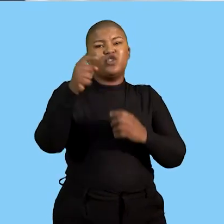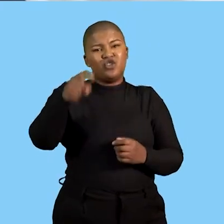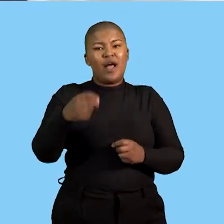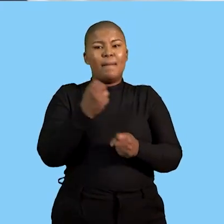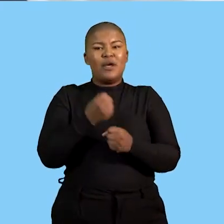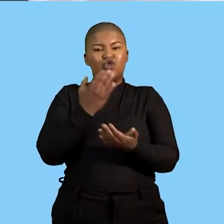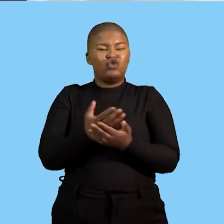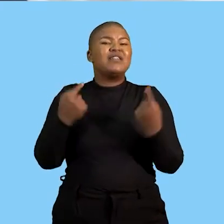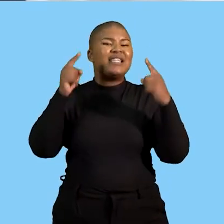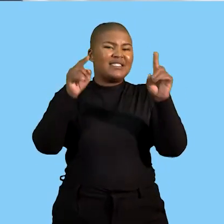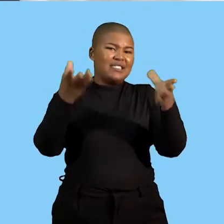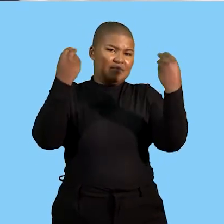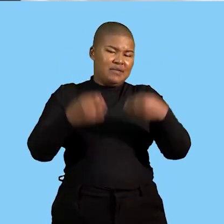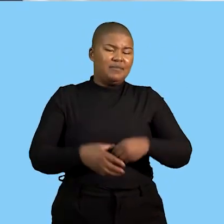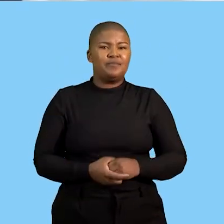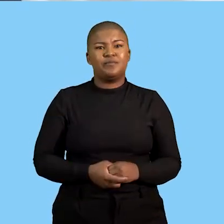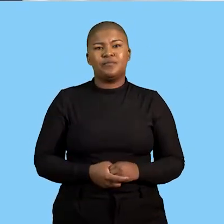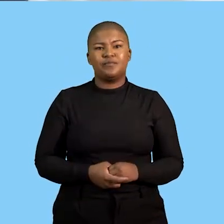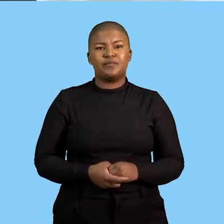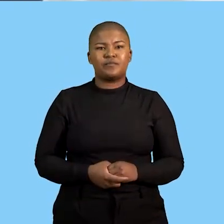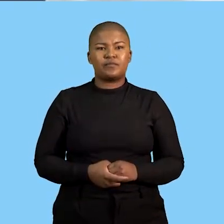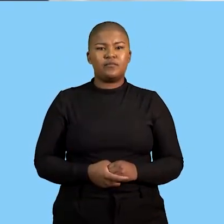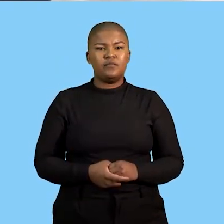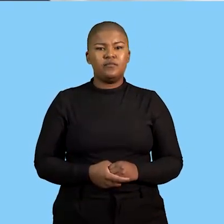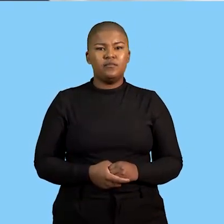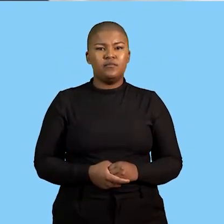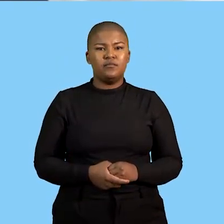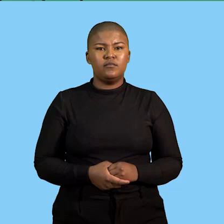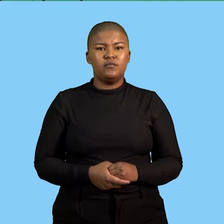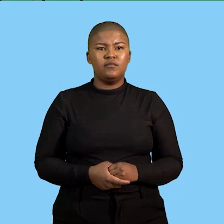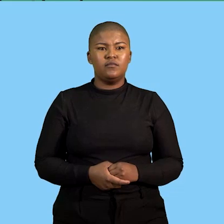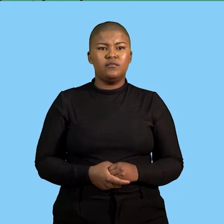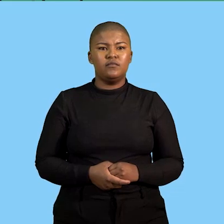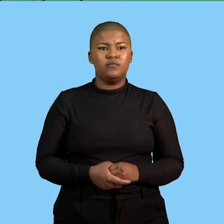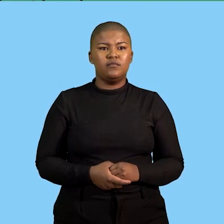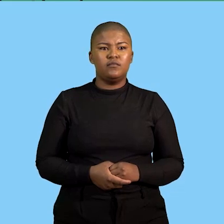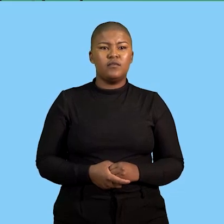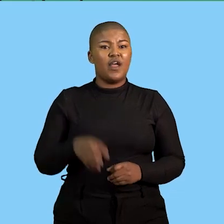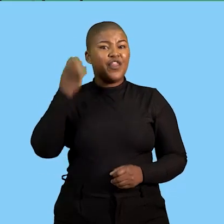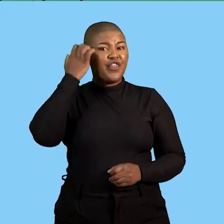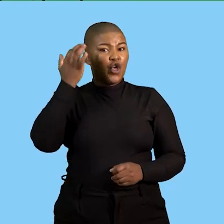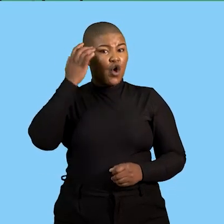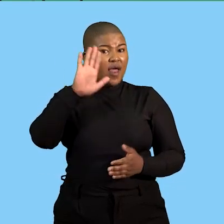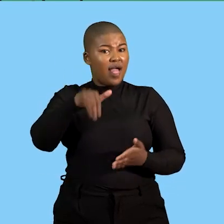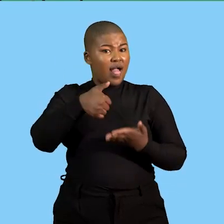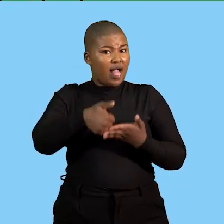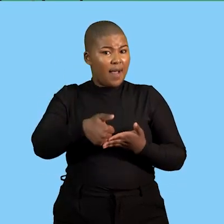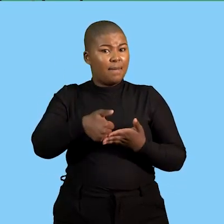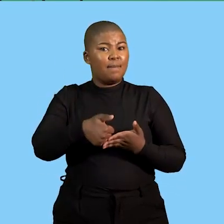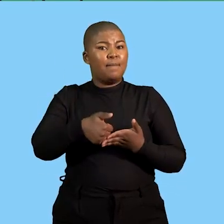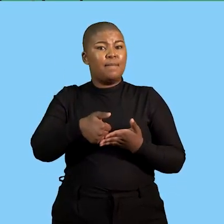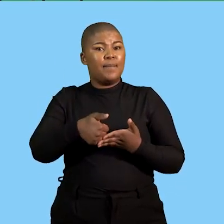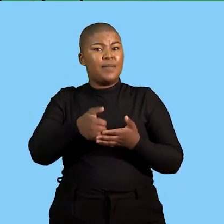that success can be achieved by the business. And then these theories assist team leaders to understand the